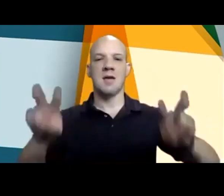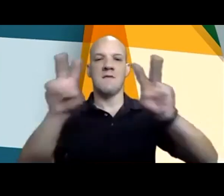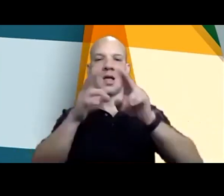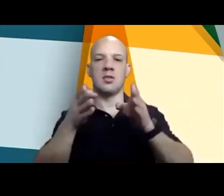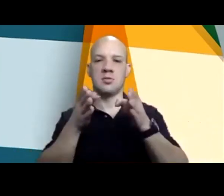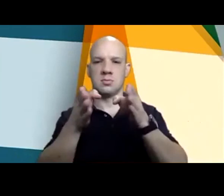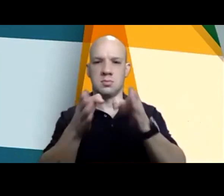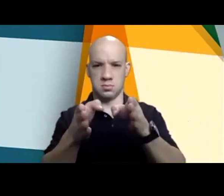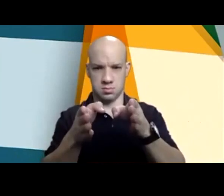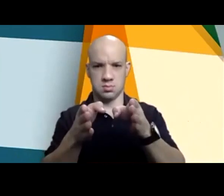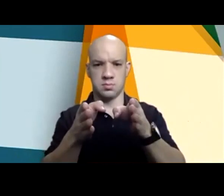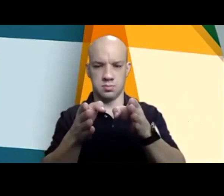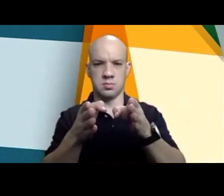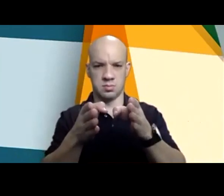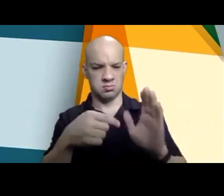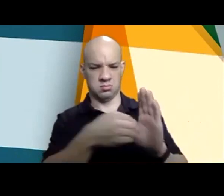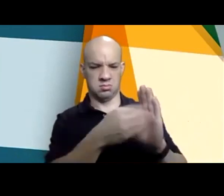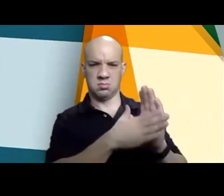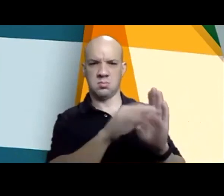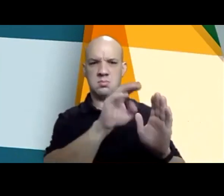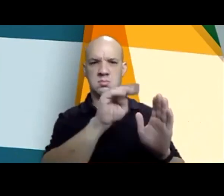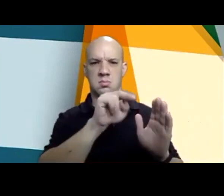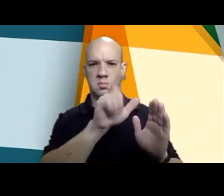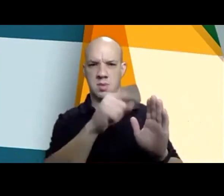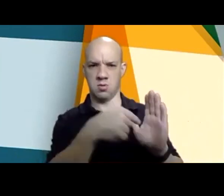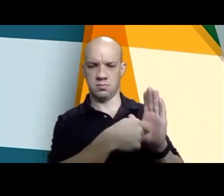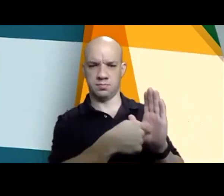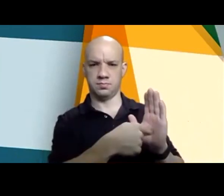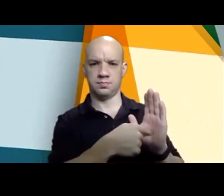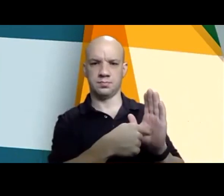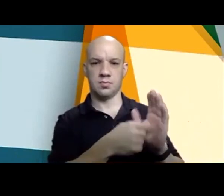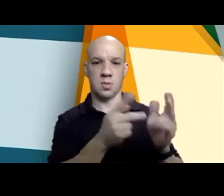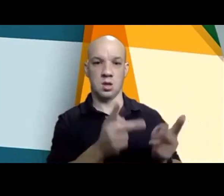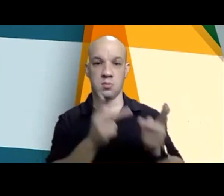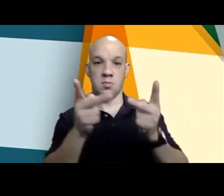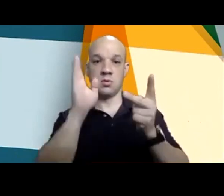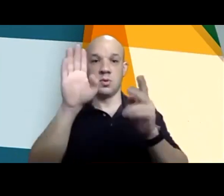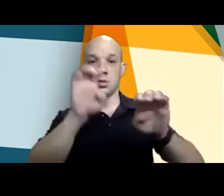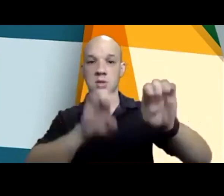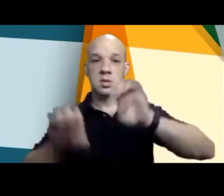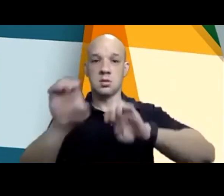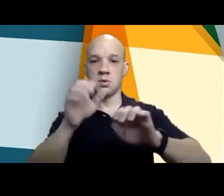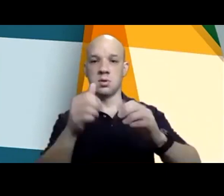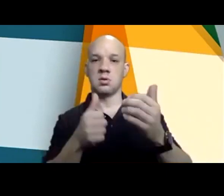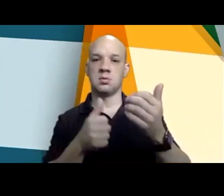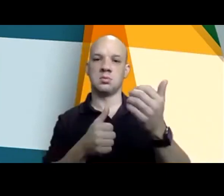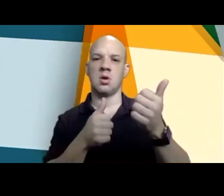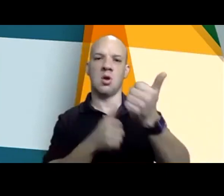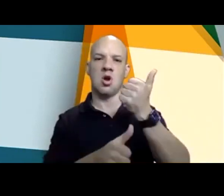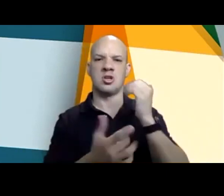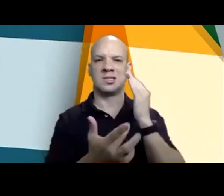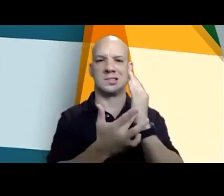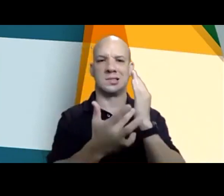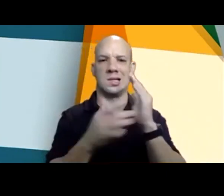our procurement manual. Proposals will be evaluated under technical capabilities, namely